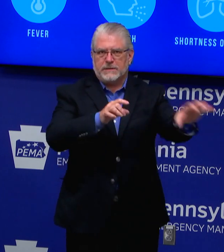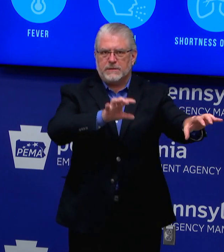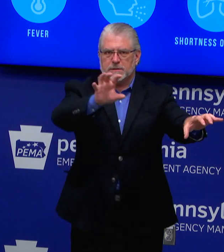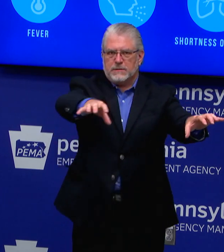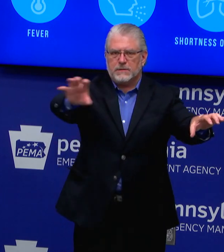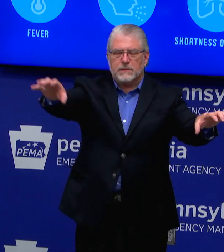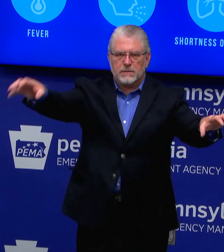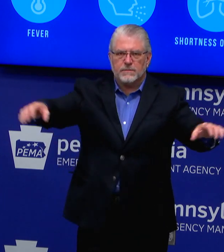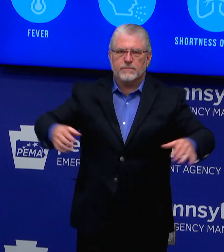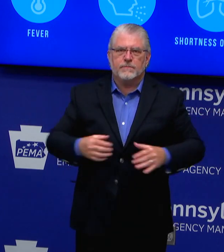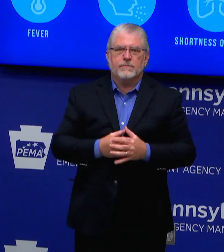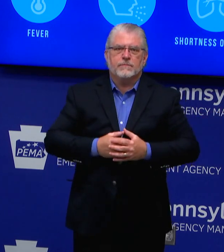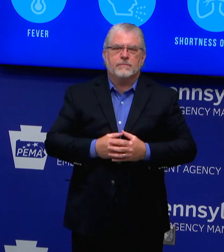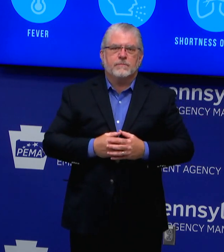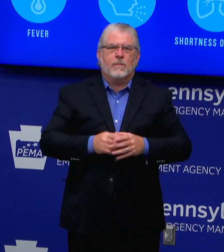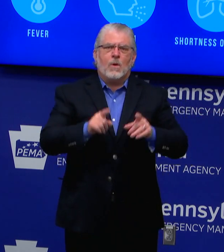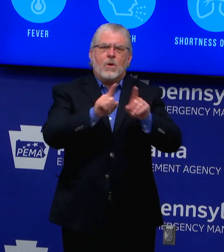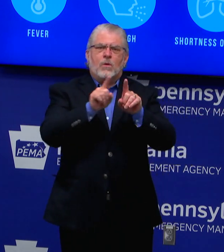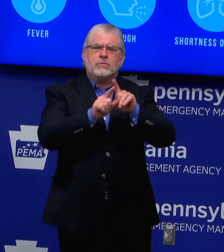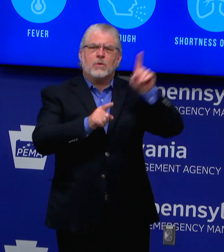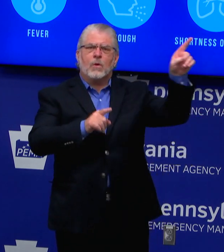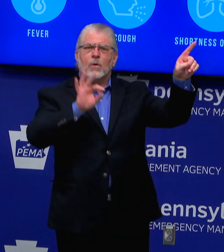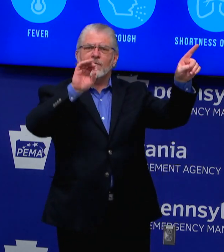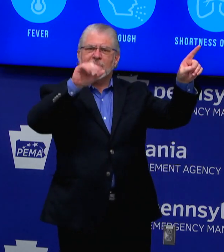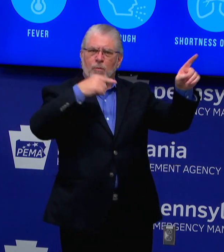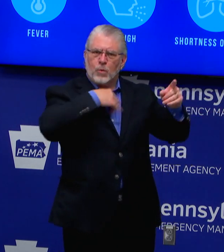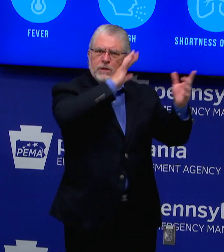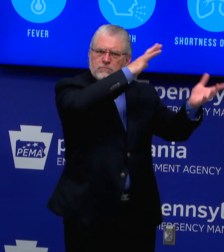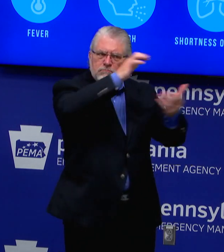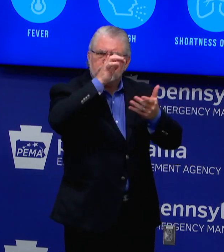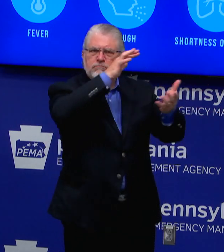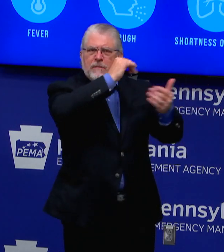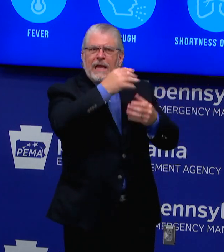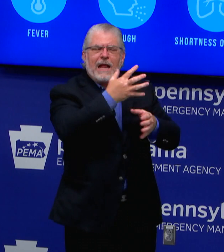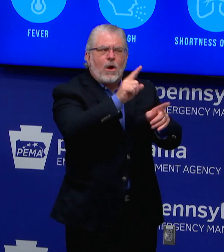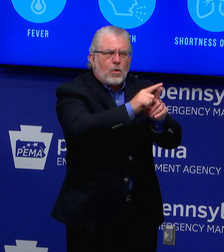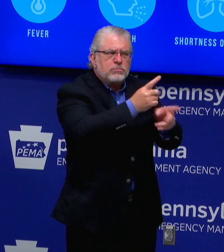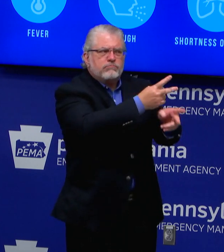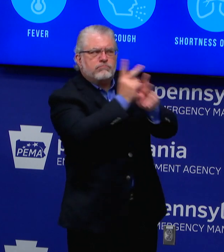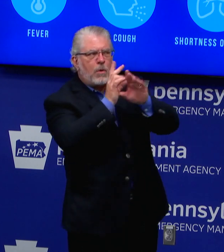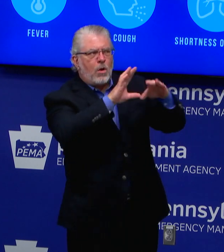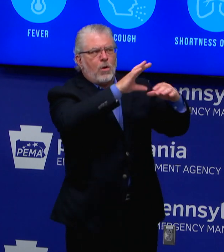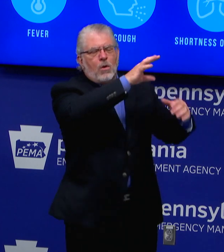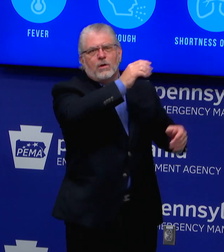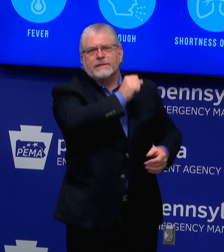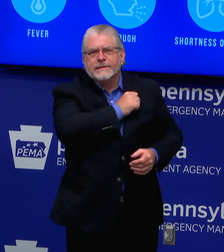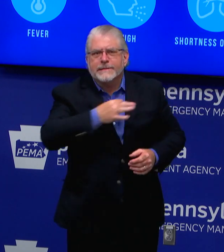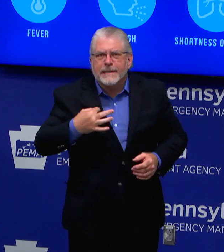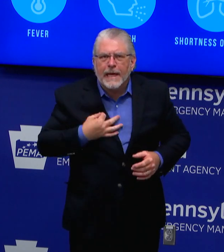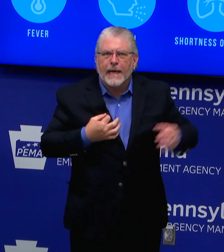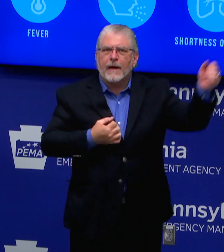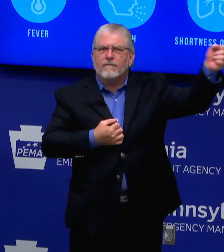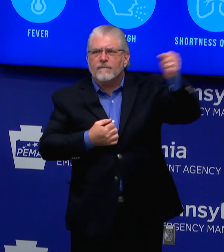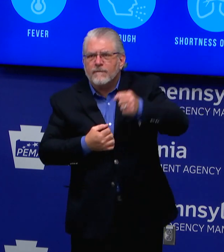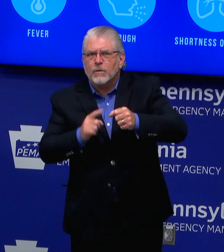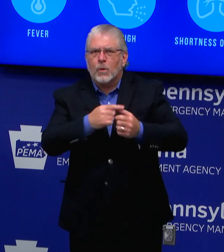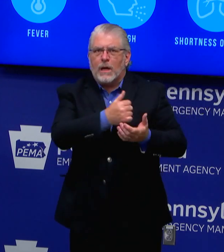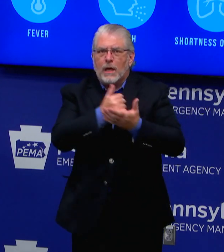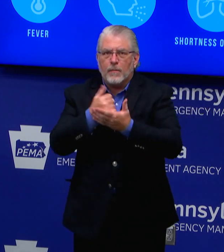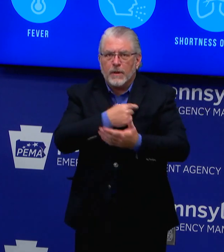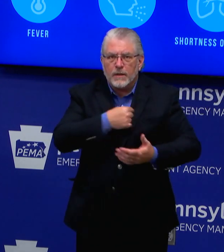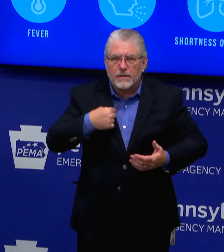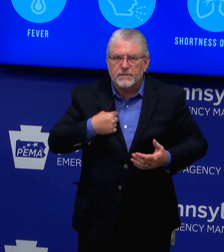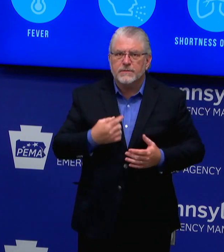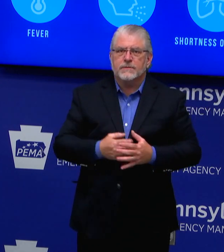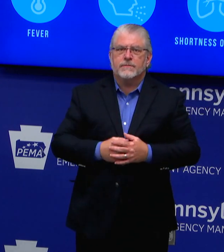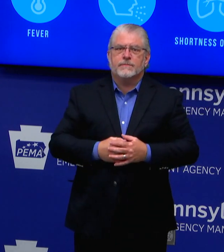through FEMA in support of the COVID-19 response. As the governor had indicated, the early acquiring of a Battelle system